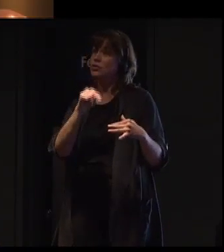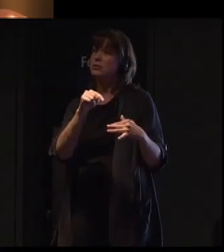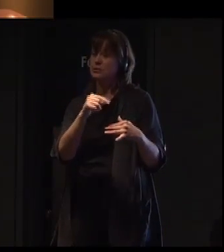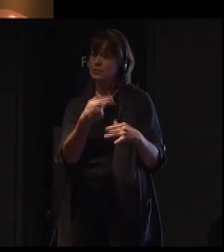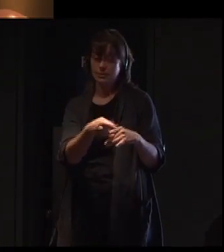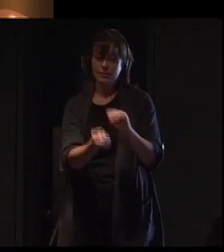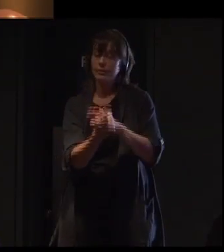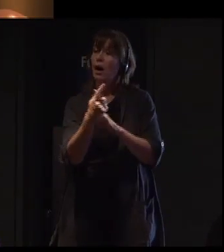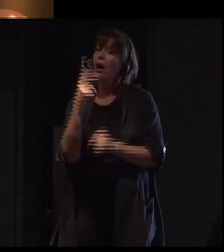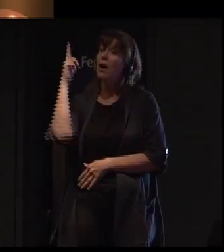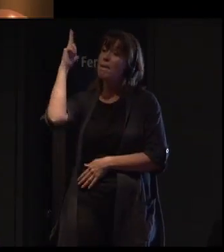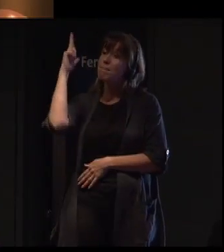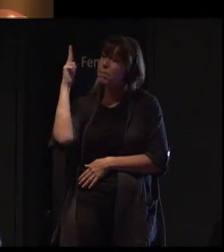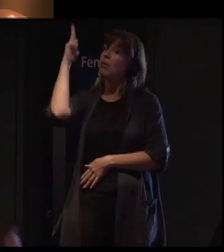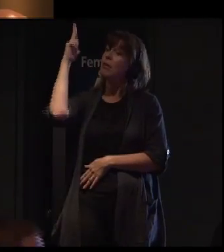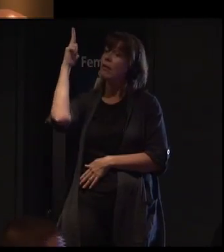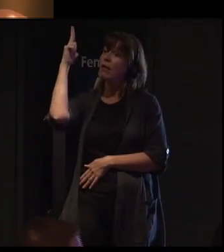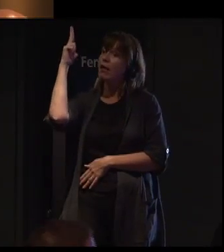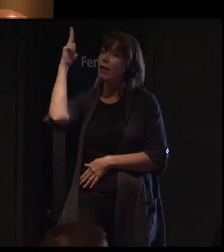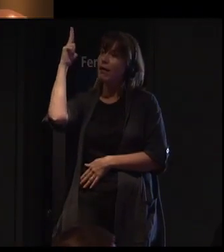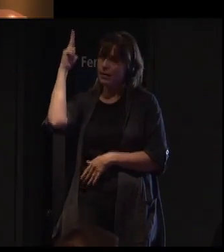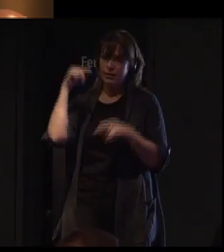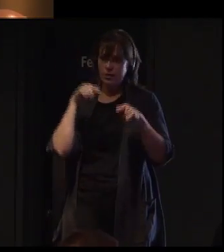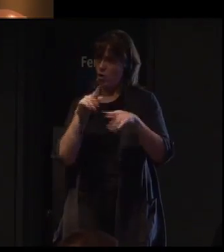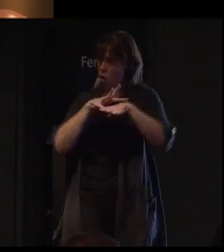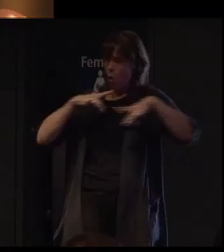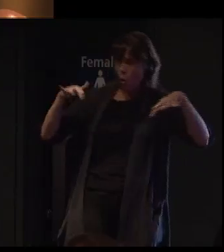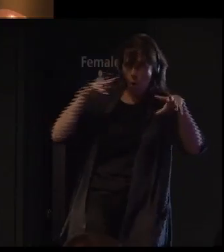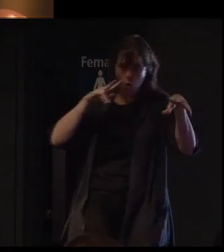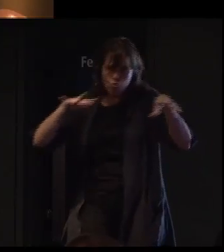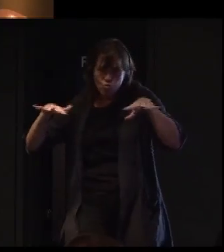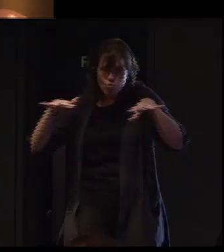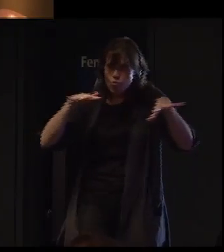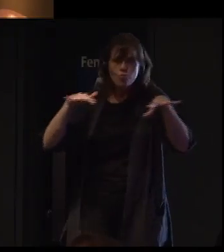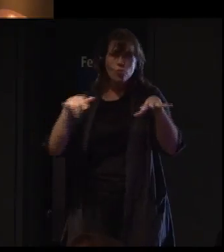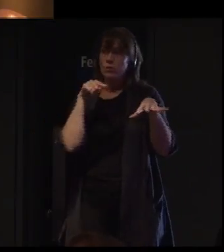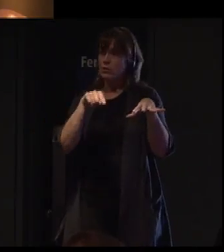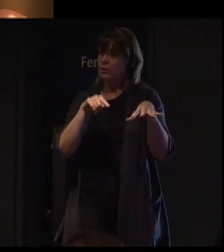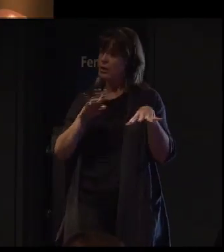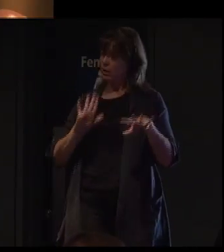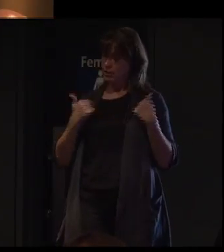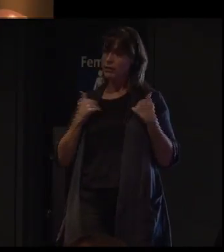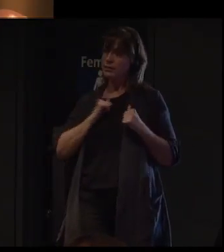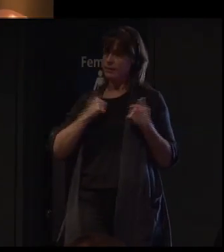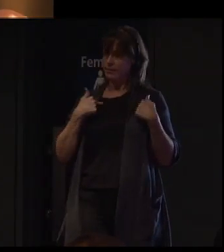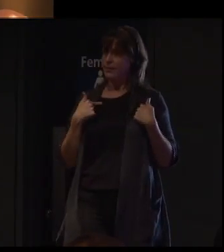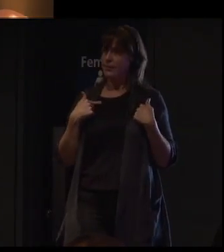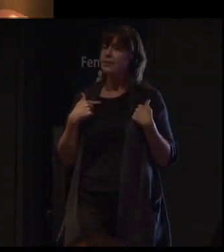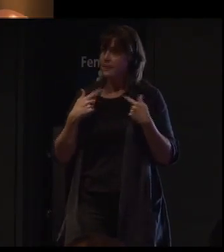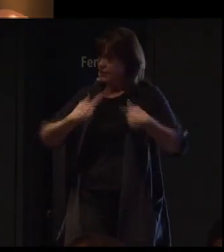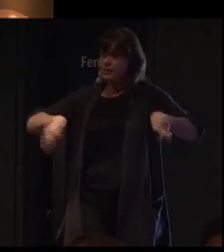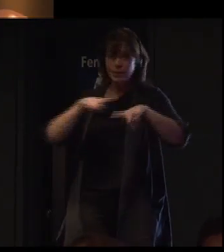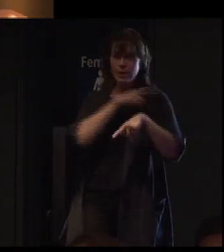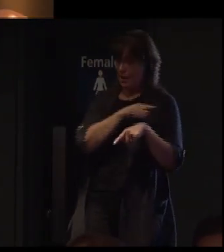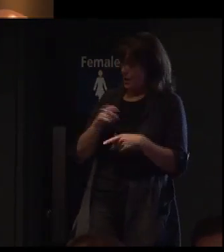events start and end with the spectators. And it's their responsibility to see that fans can visit